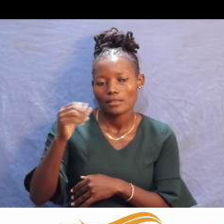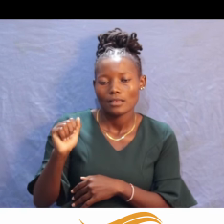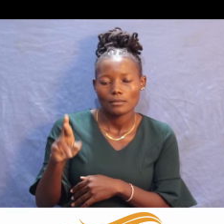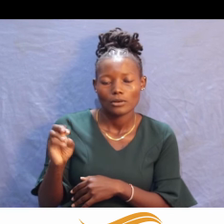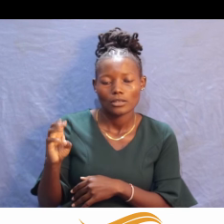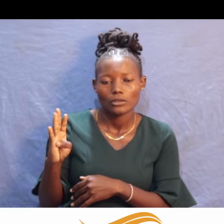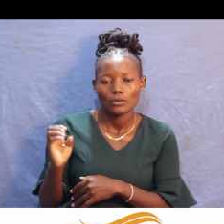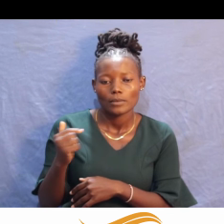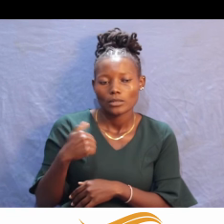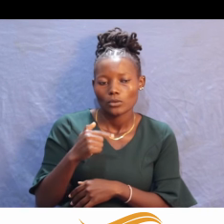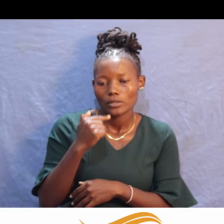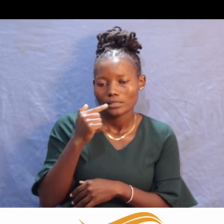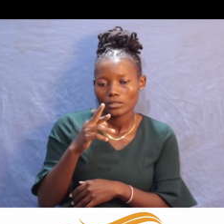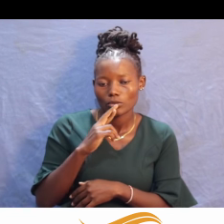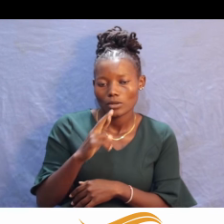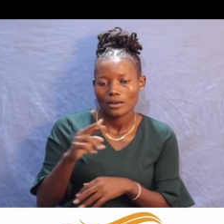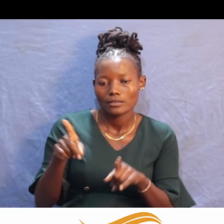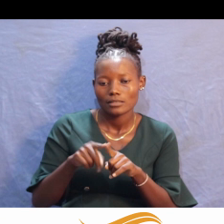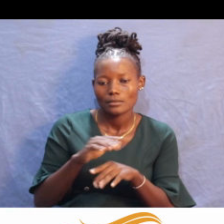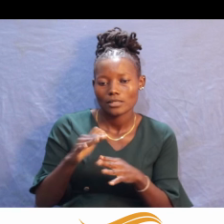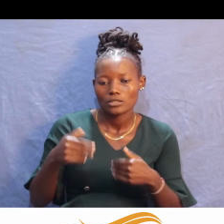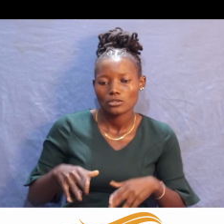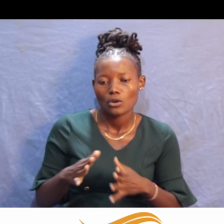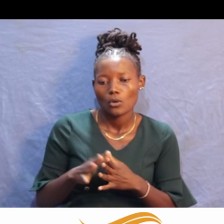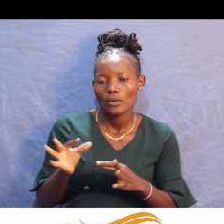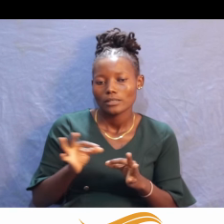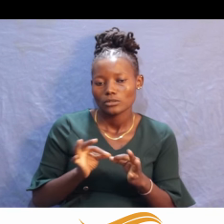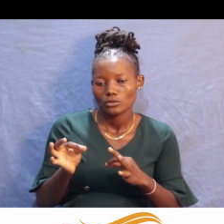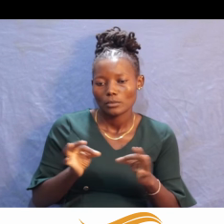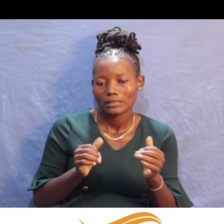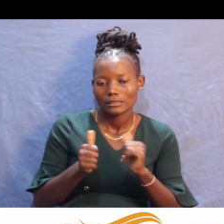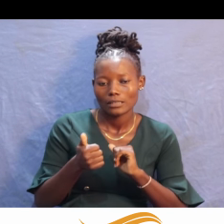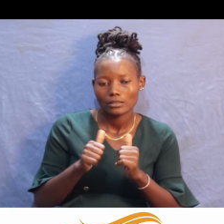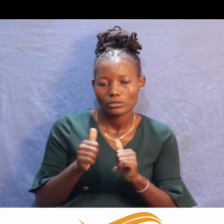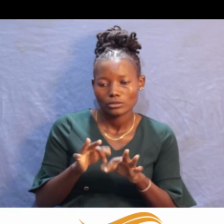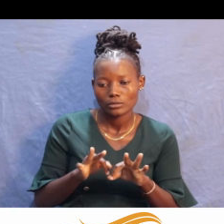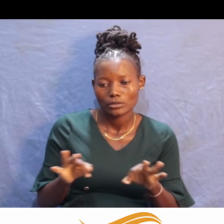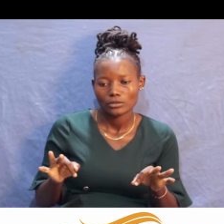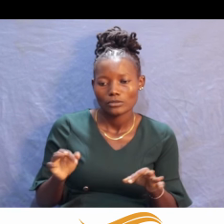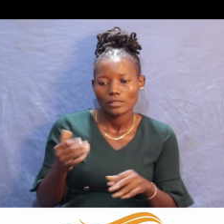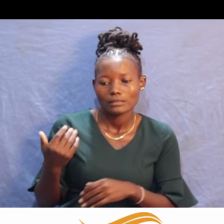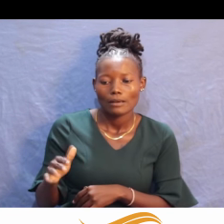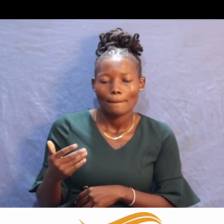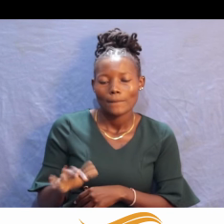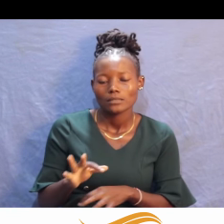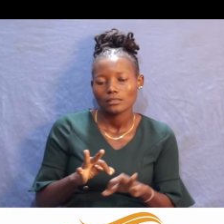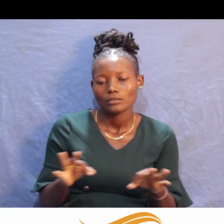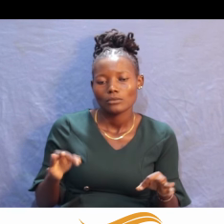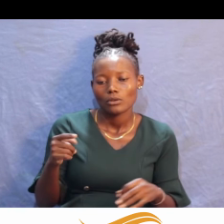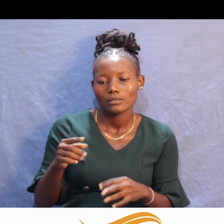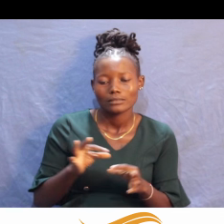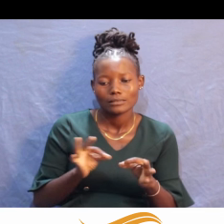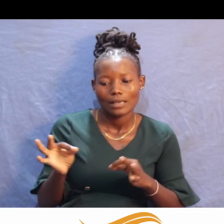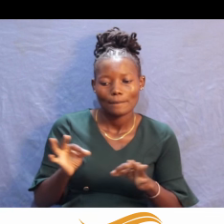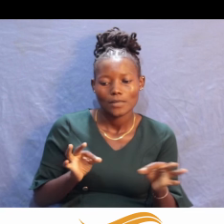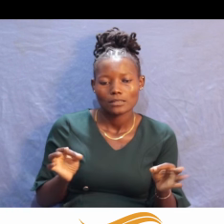fit you are. And there's no way to measure this on the sports field or the basketball court. This is a measurement